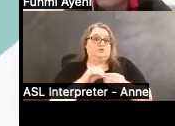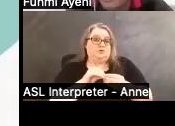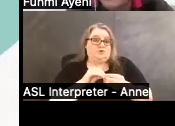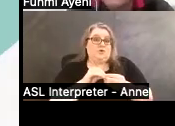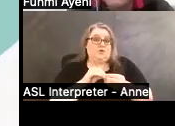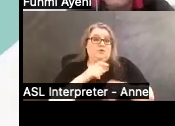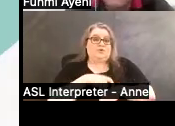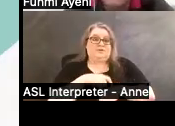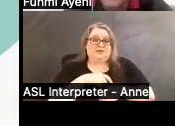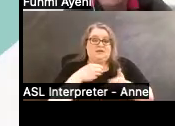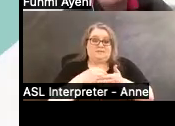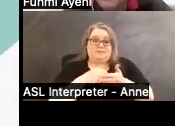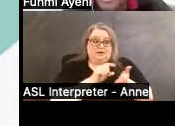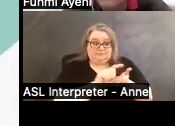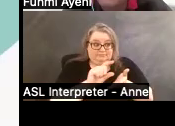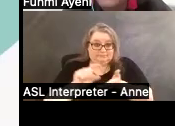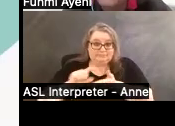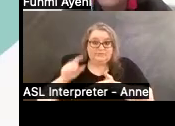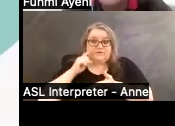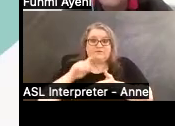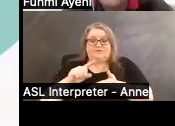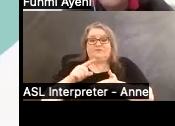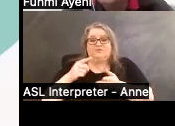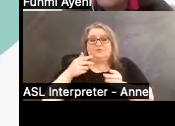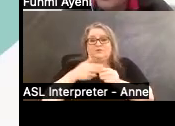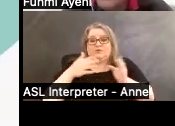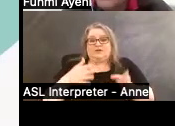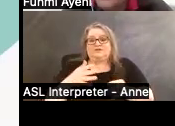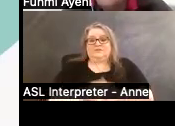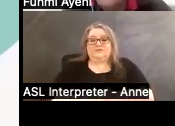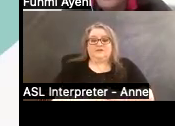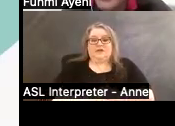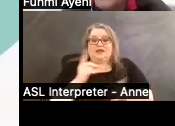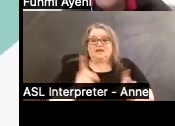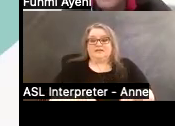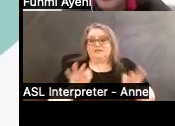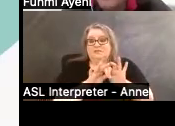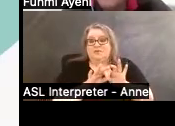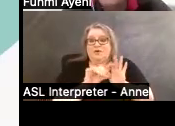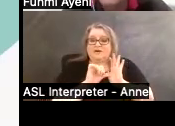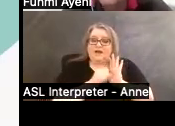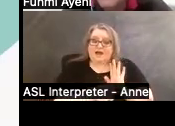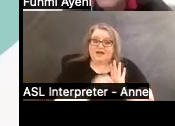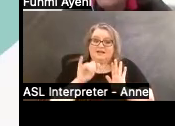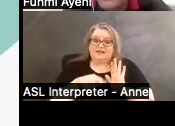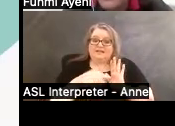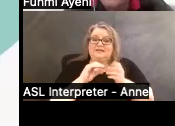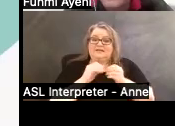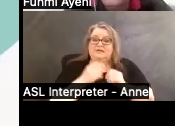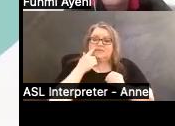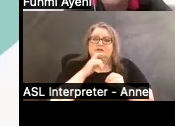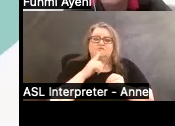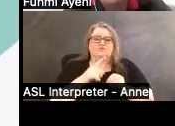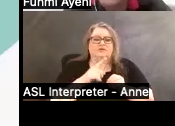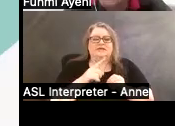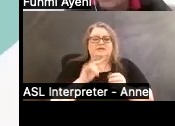were dispersed to on behalf of participants. And it's important to highlight this number because it really speaks